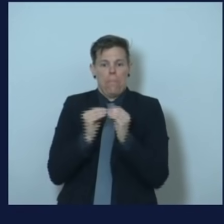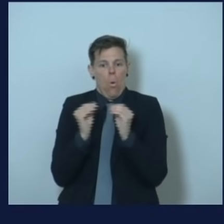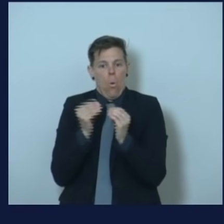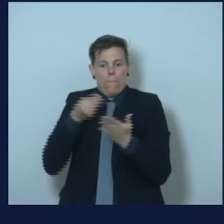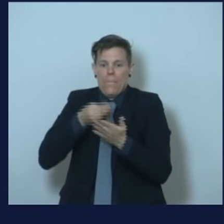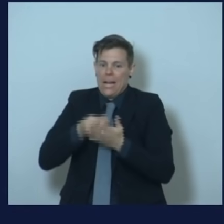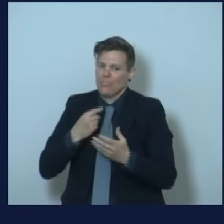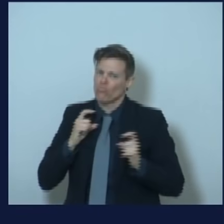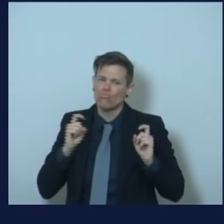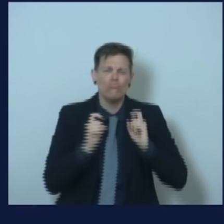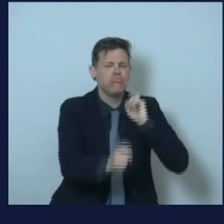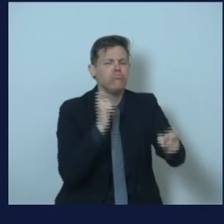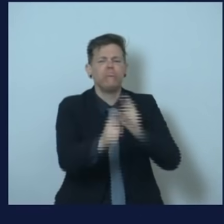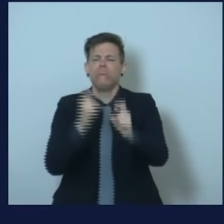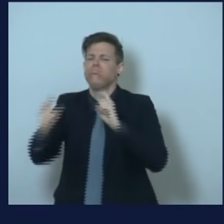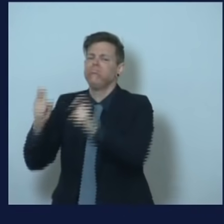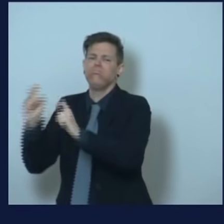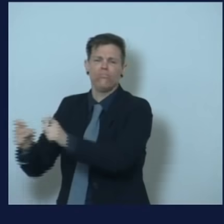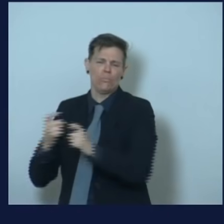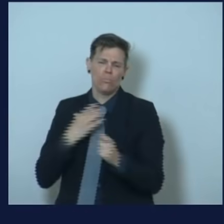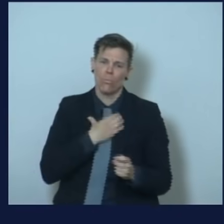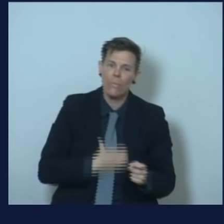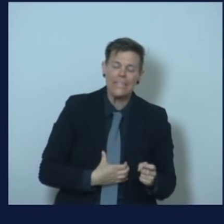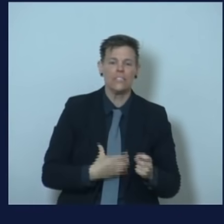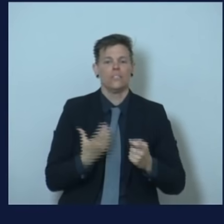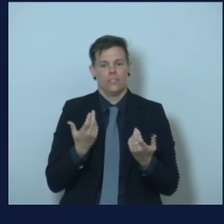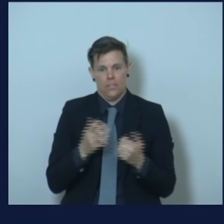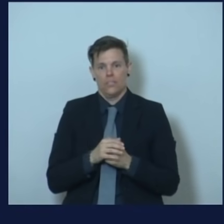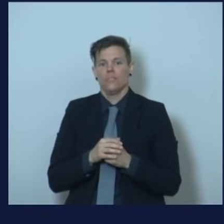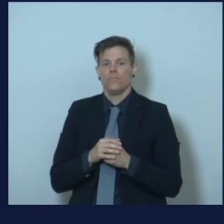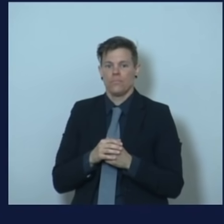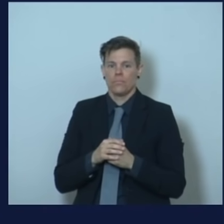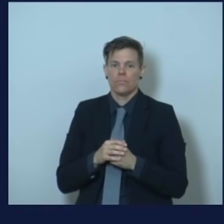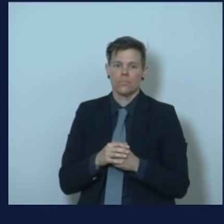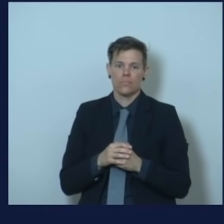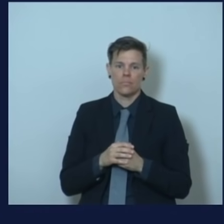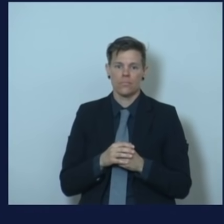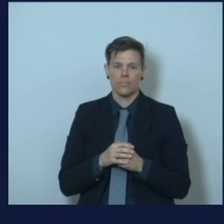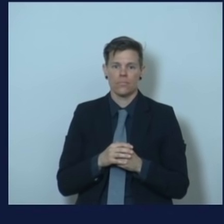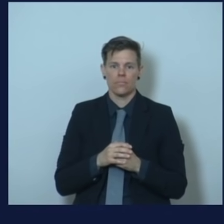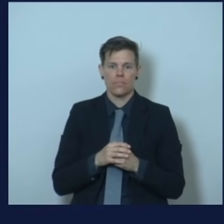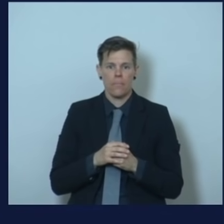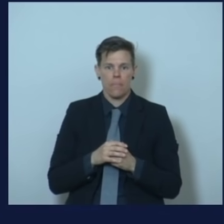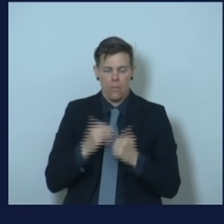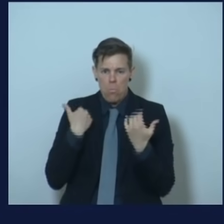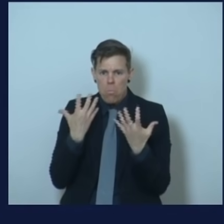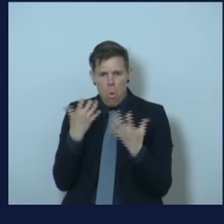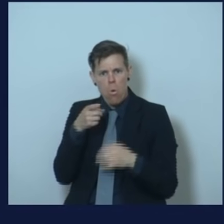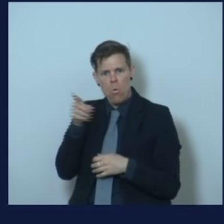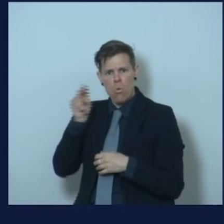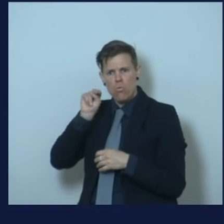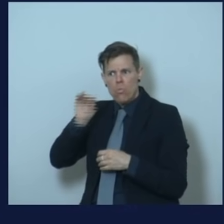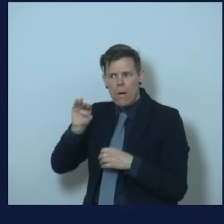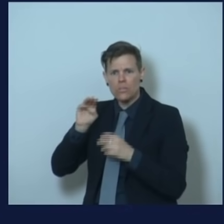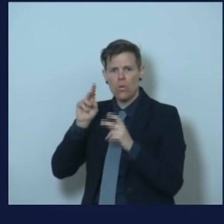Mexican needs to think of a way that you can thank these